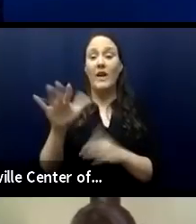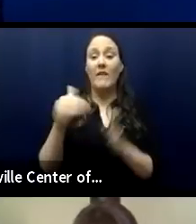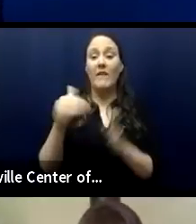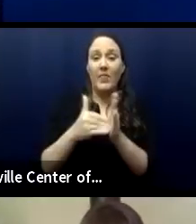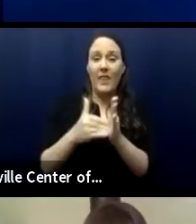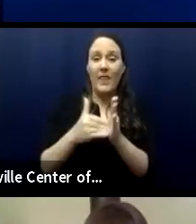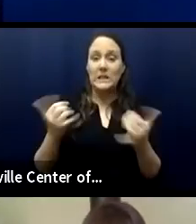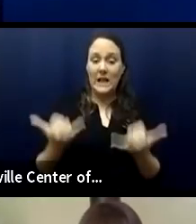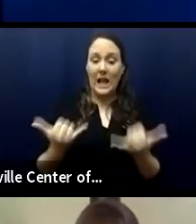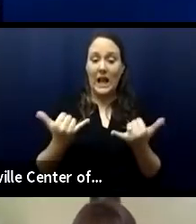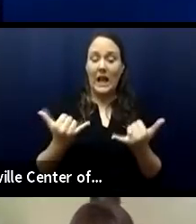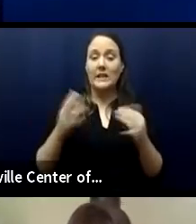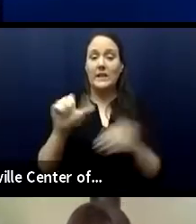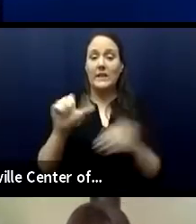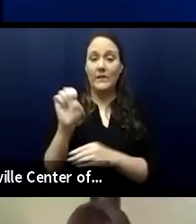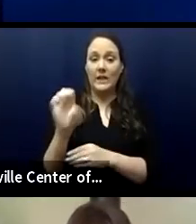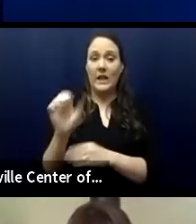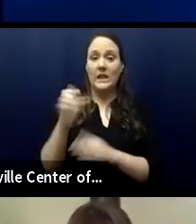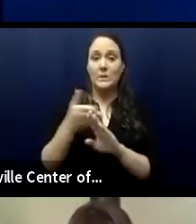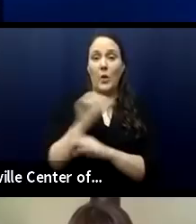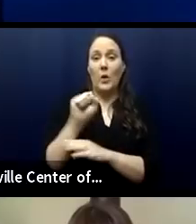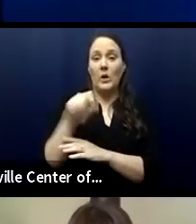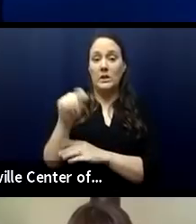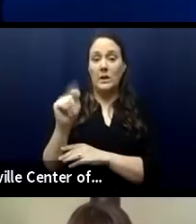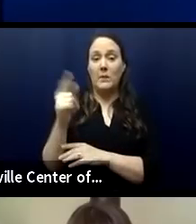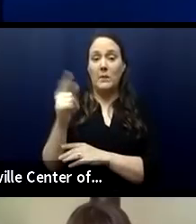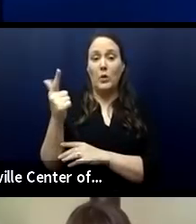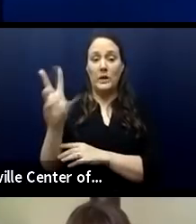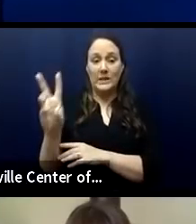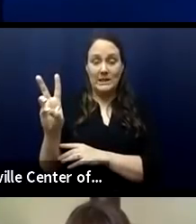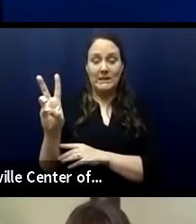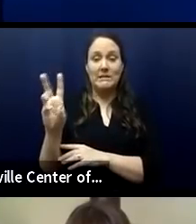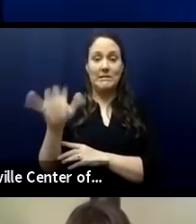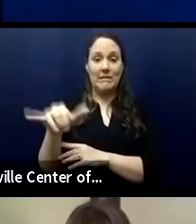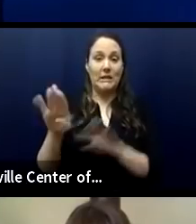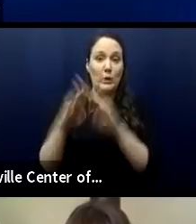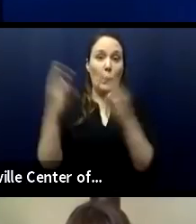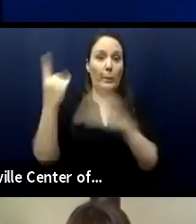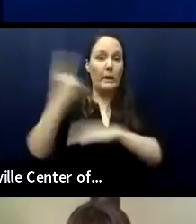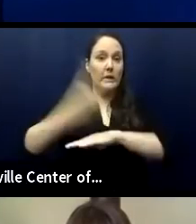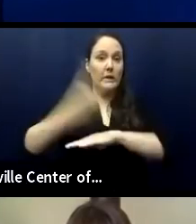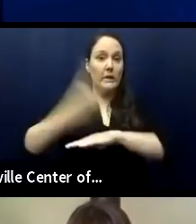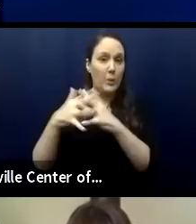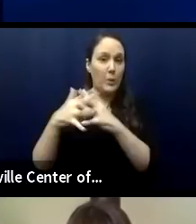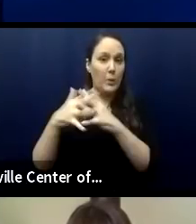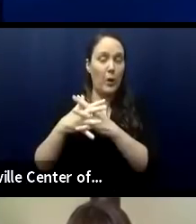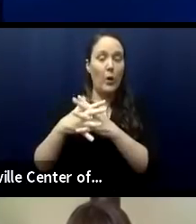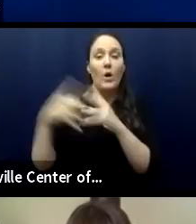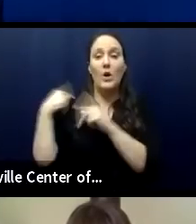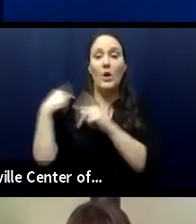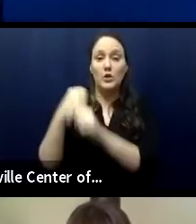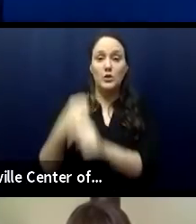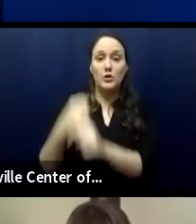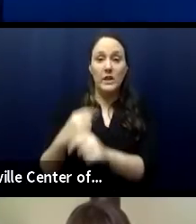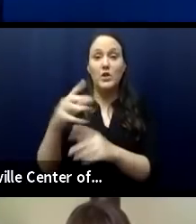September 26th. That's the opening day of football. On the traditional Alabama game, we're on track to have